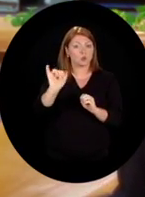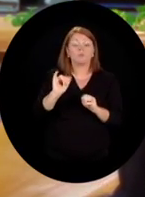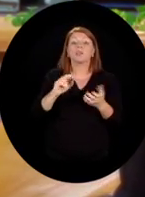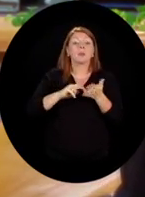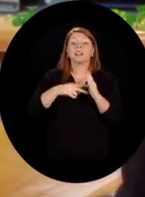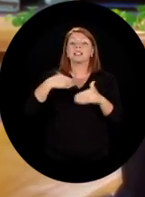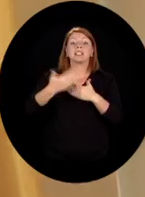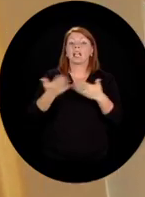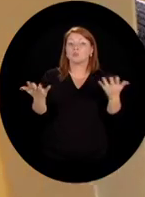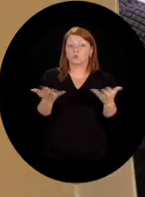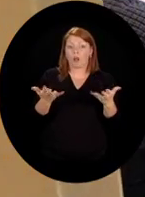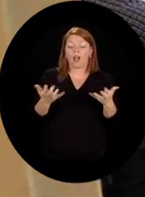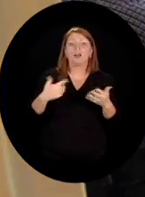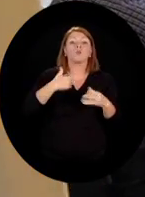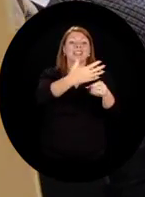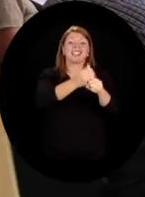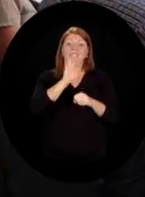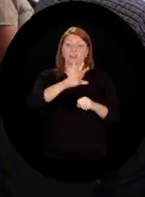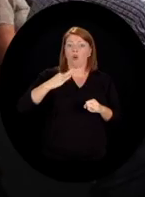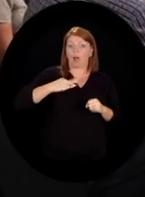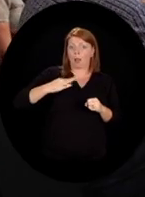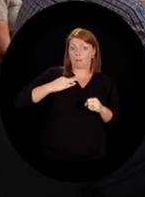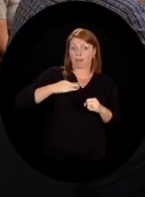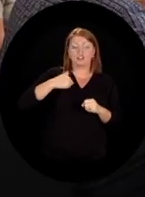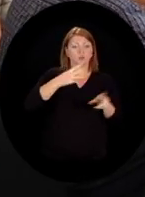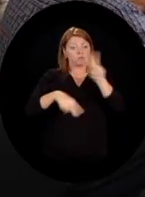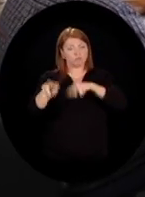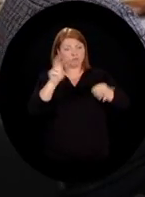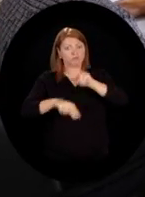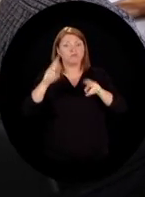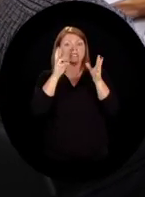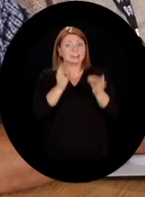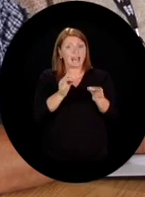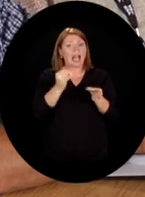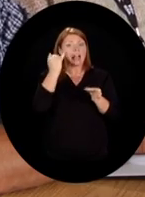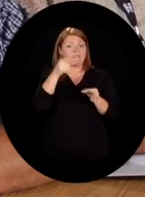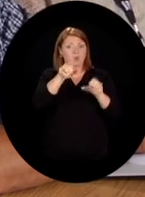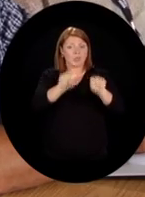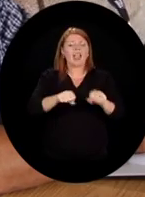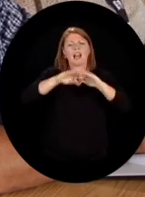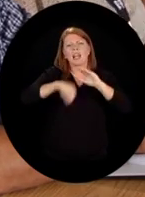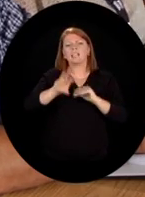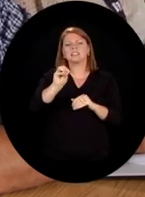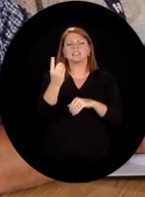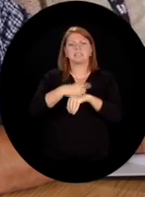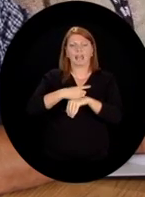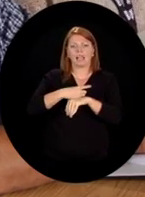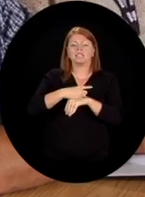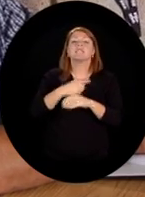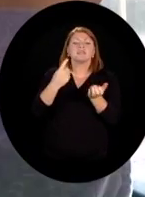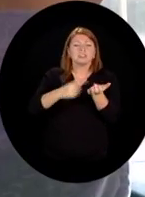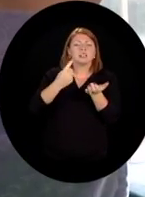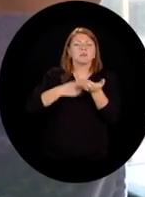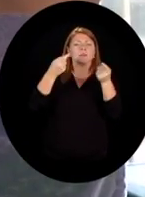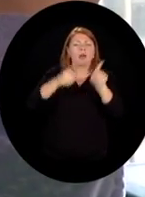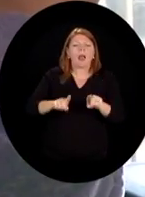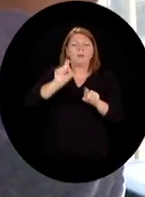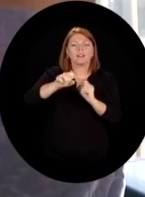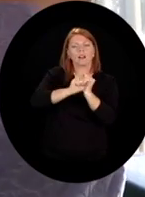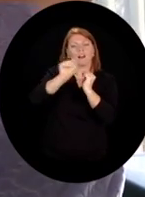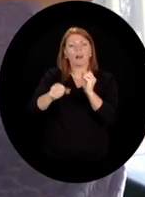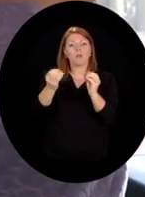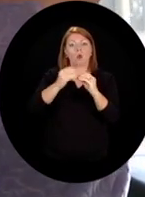happens next? We will determine your eligibility for VR services within 60 days of receiving your application. If